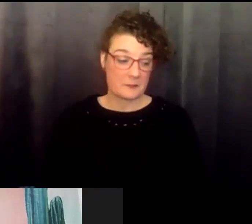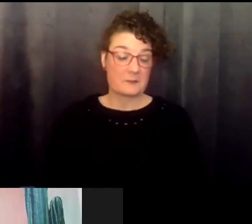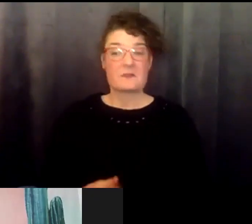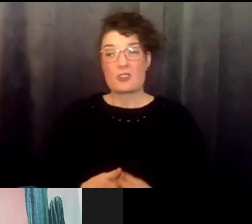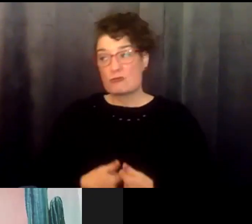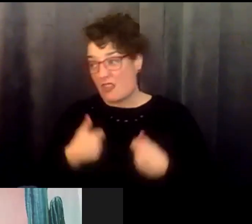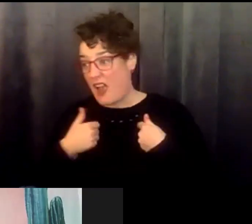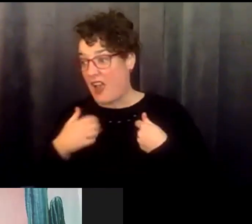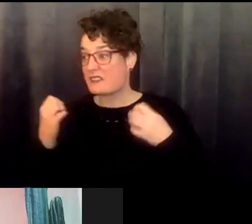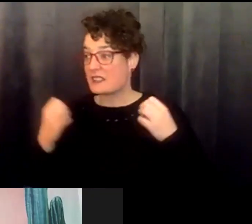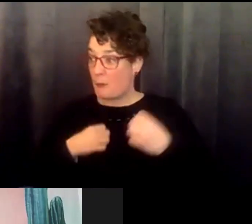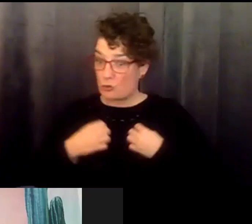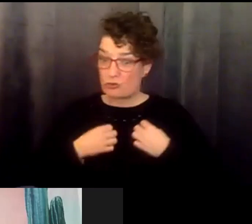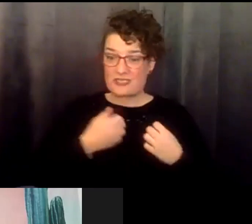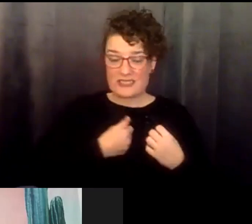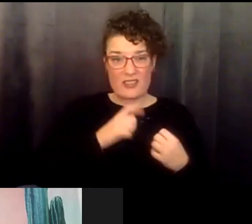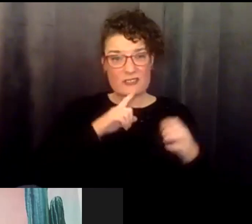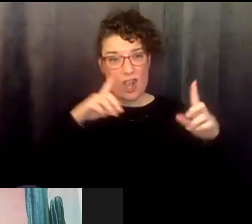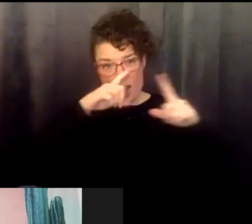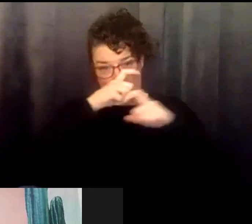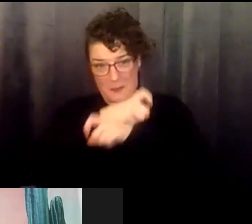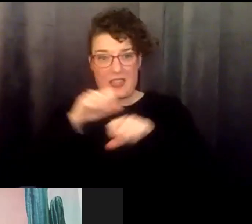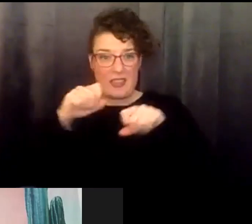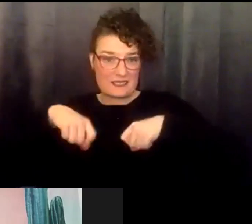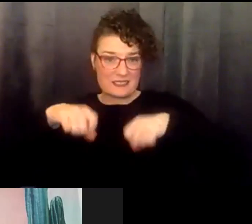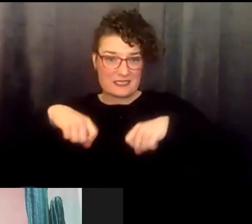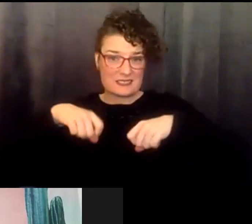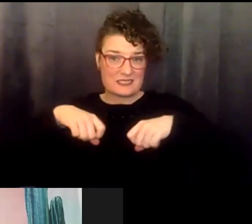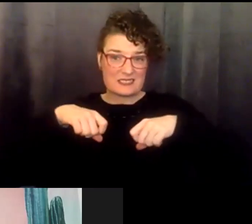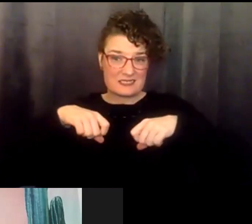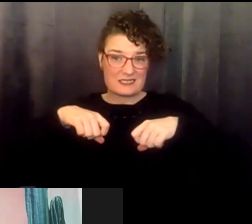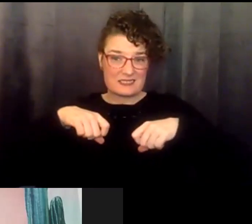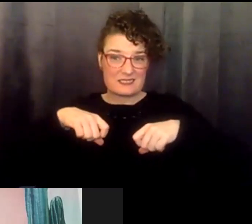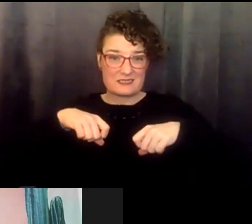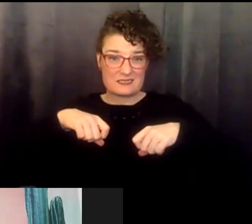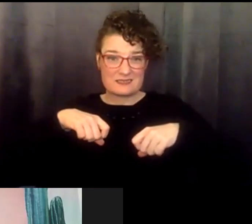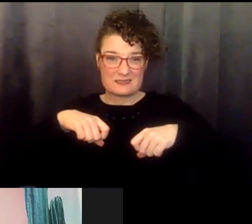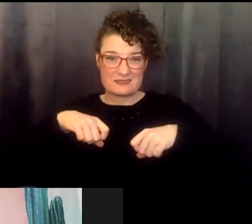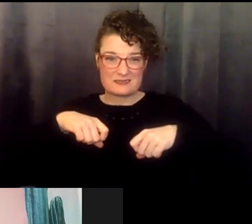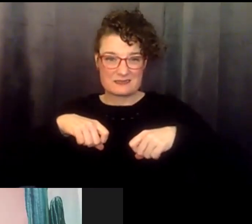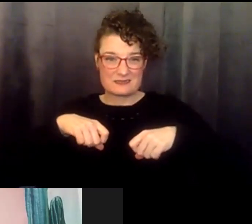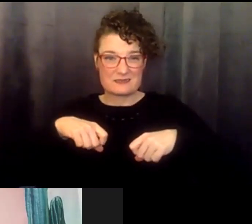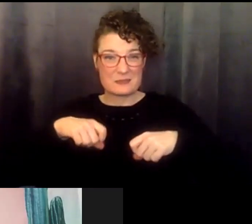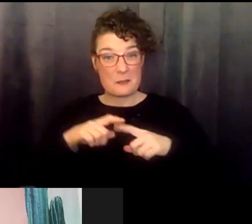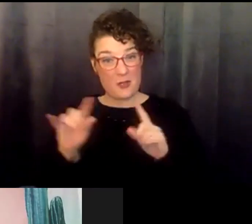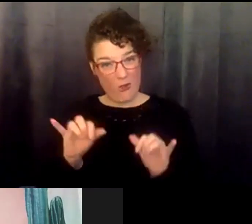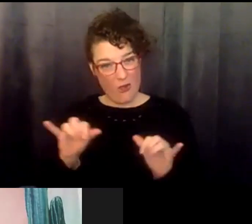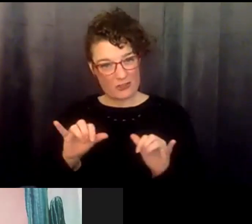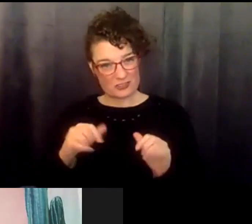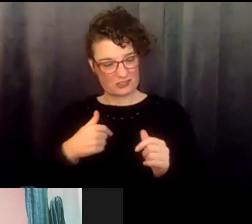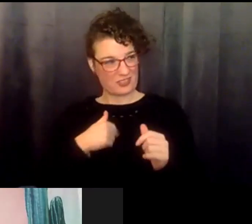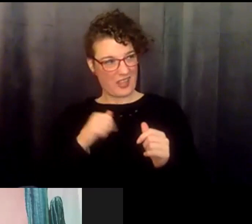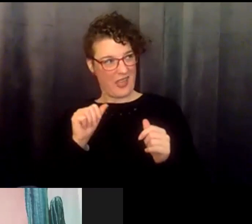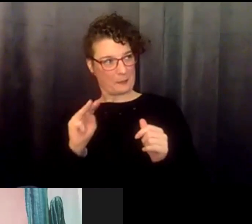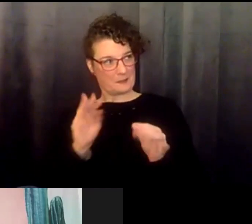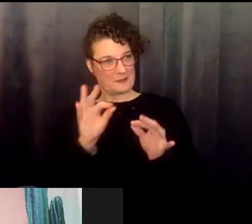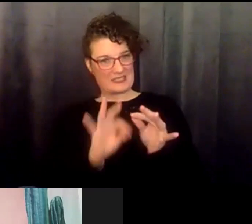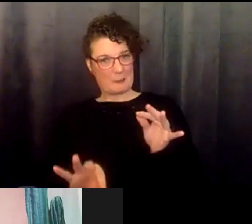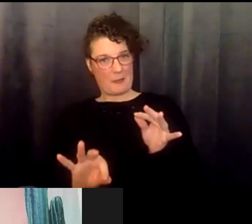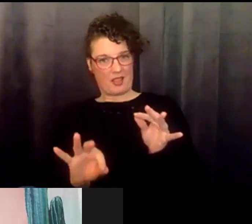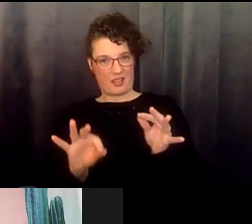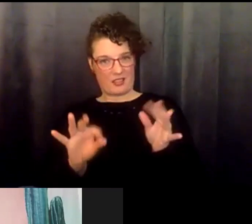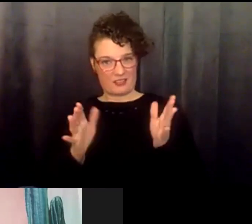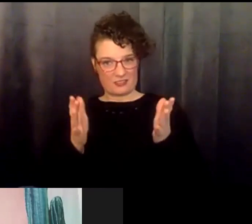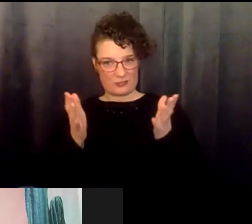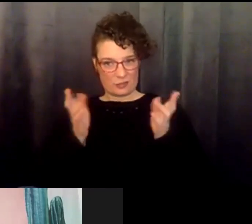internal emotional selves are very complex at heart, I am also a simple creature and I do simple